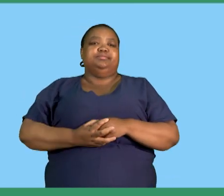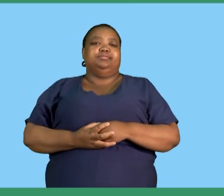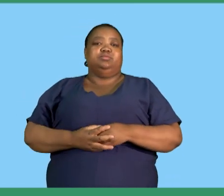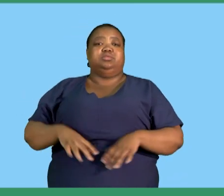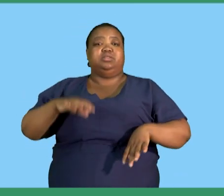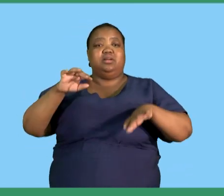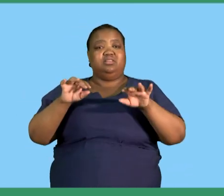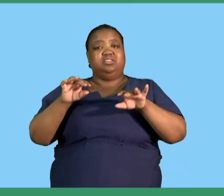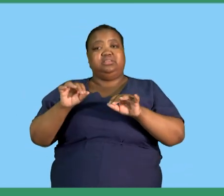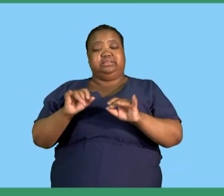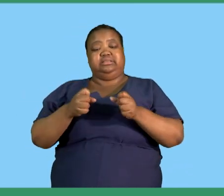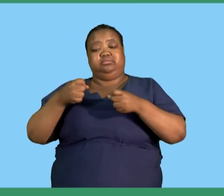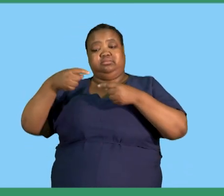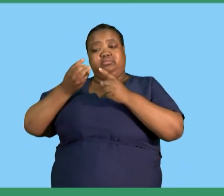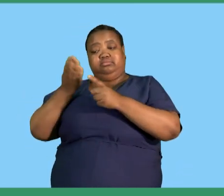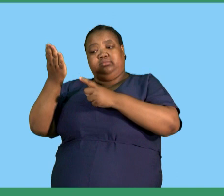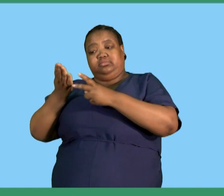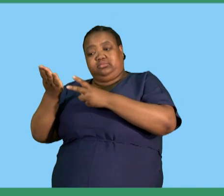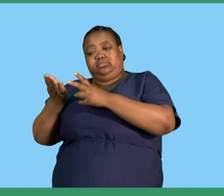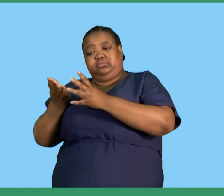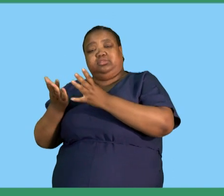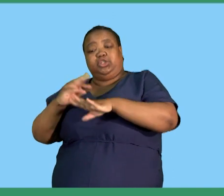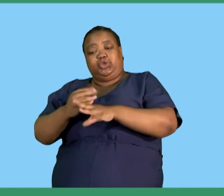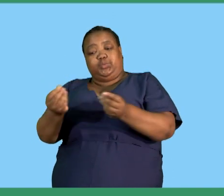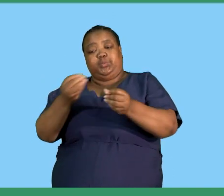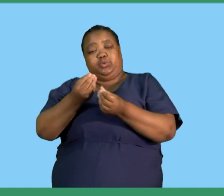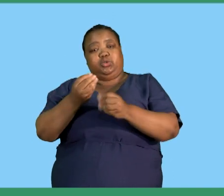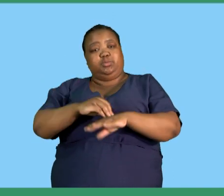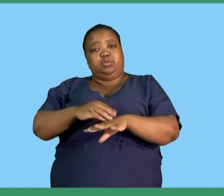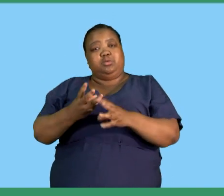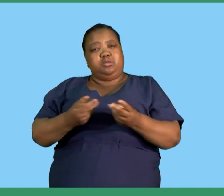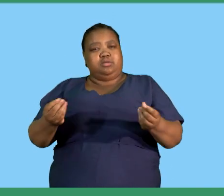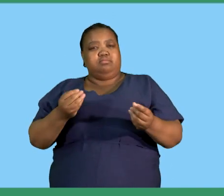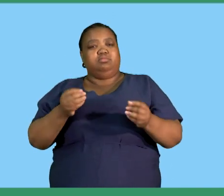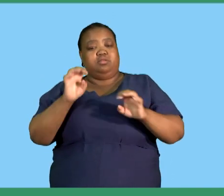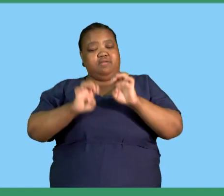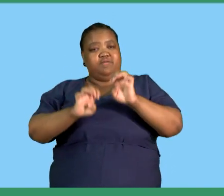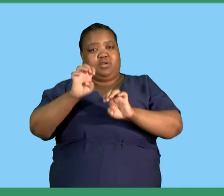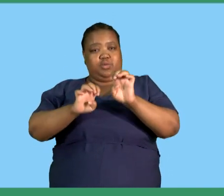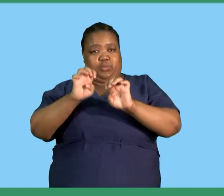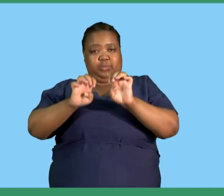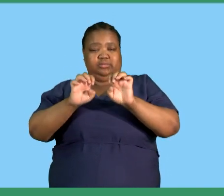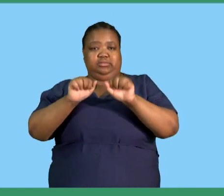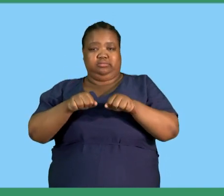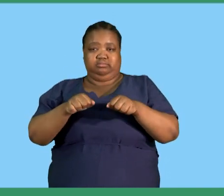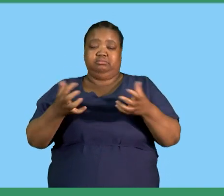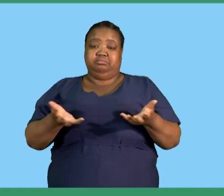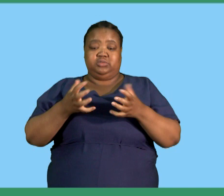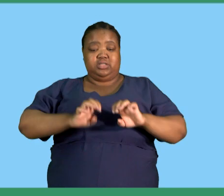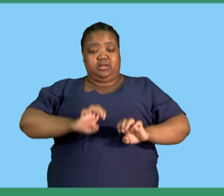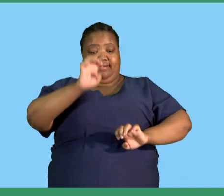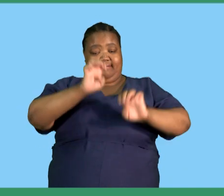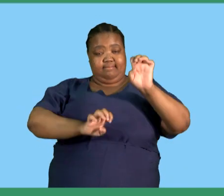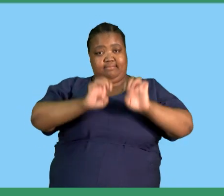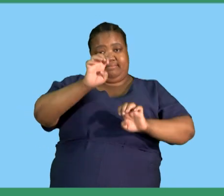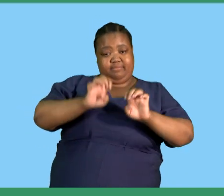Thereafter, you have to evaluate alternative solutions. So you need to use critical evaluation and analytical skills to evaluate each solution.